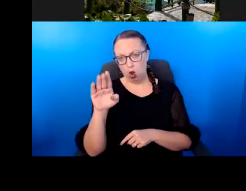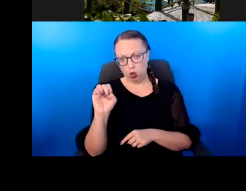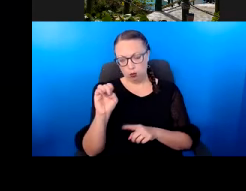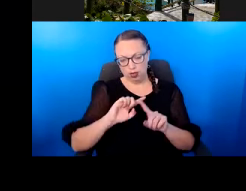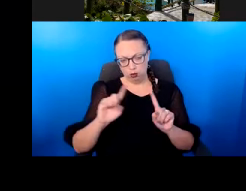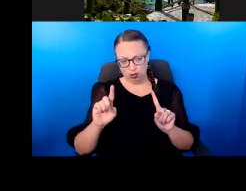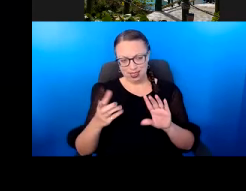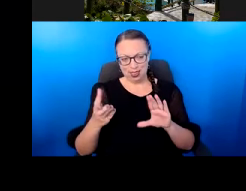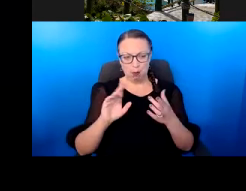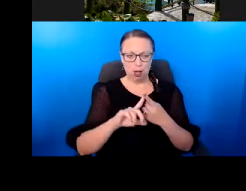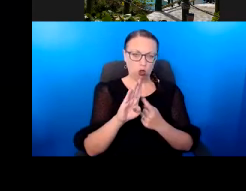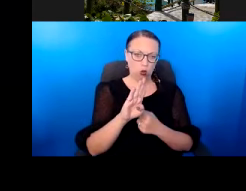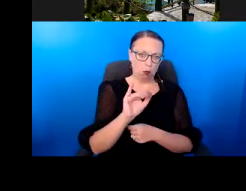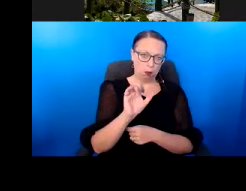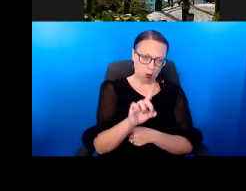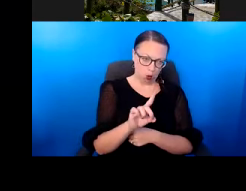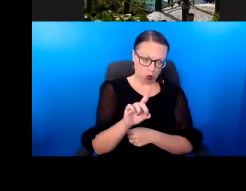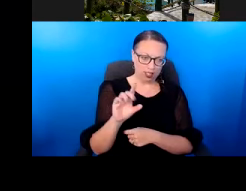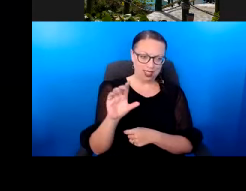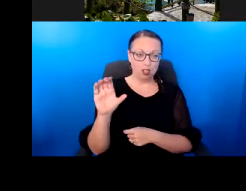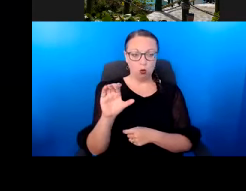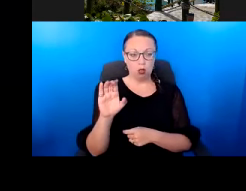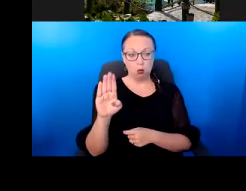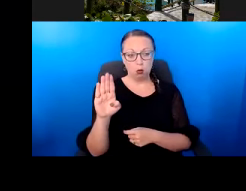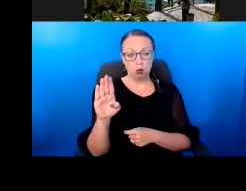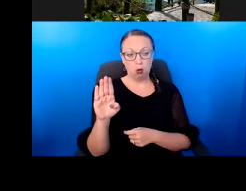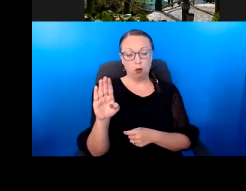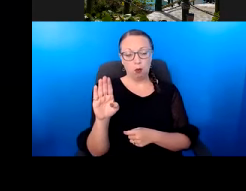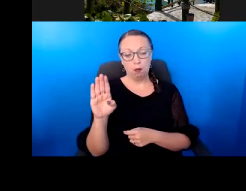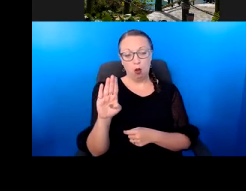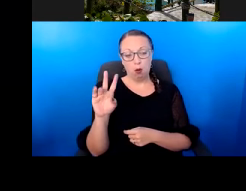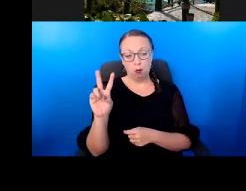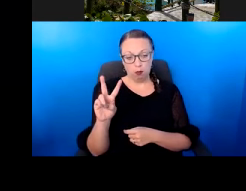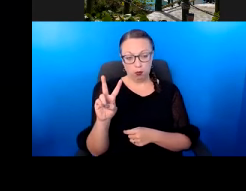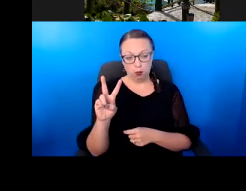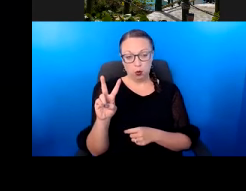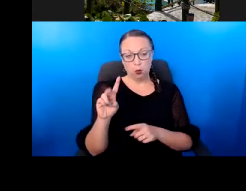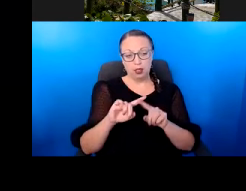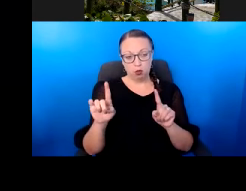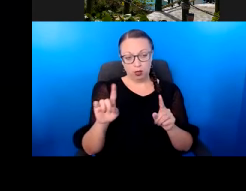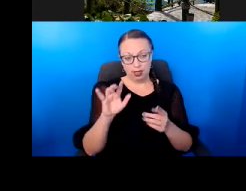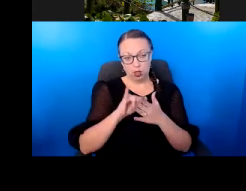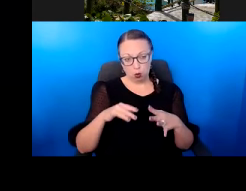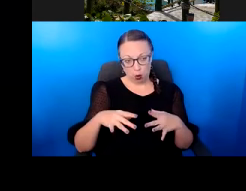that cerebral volume differences pick up and are dominated by the